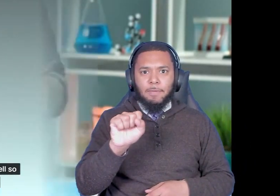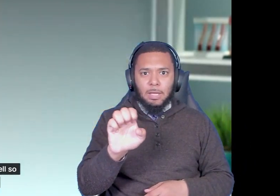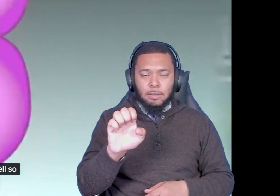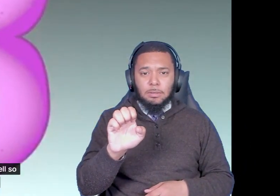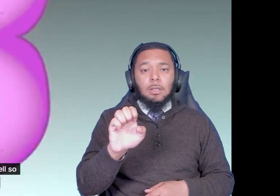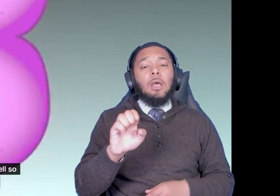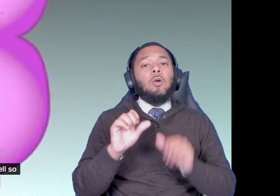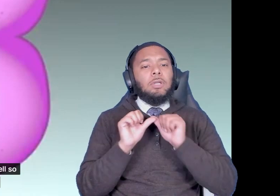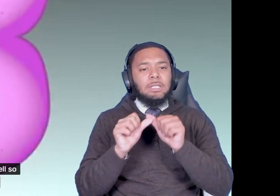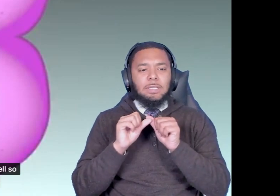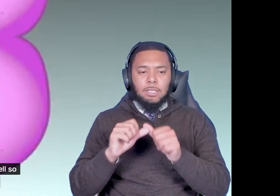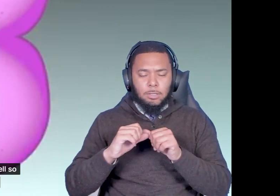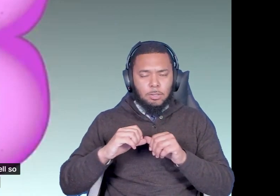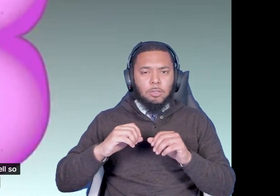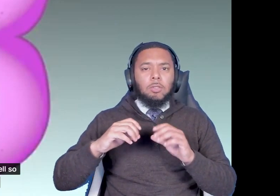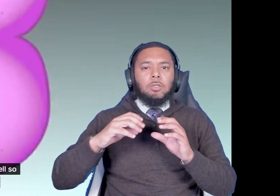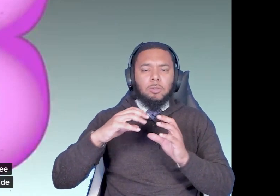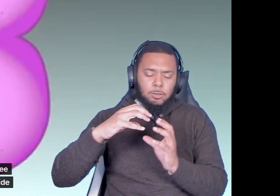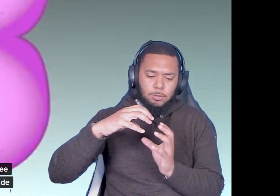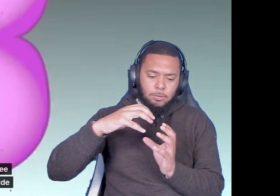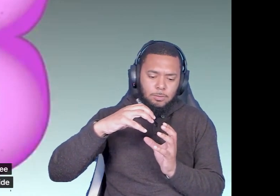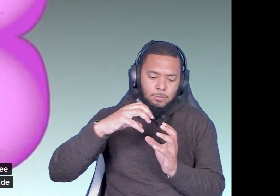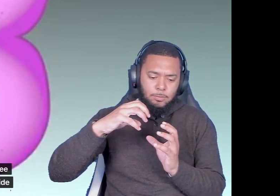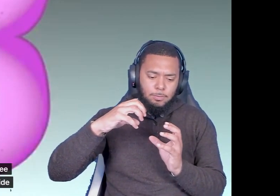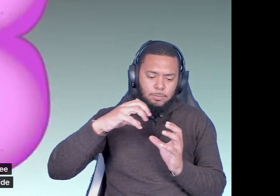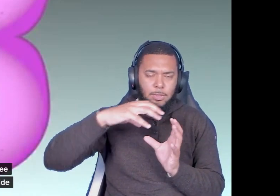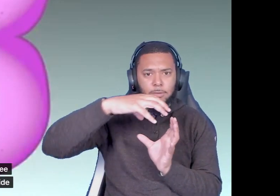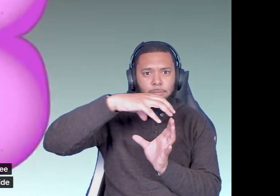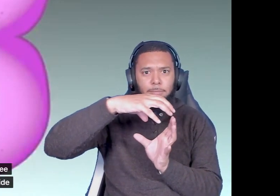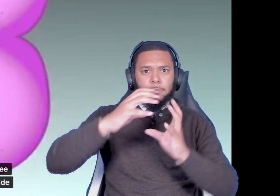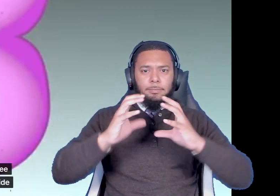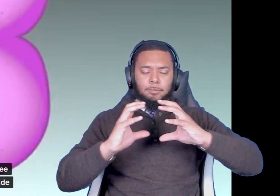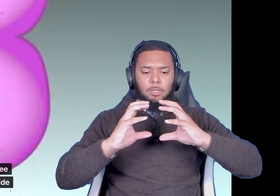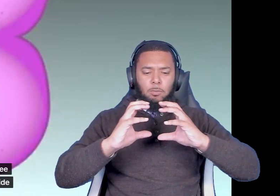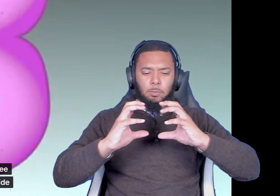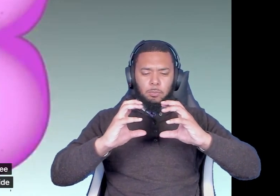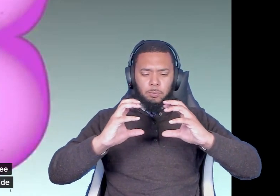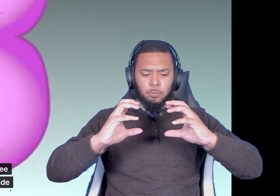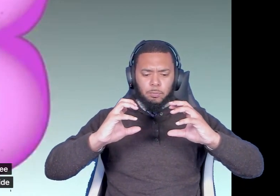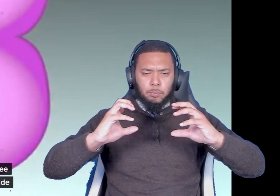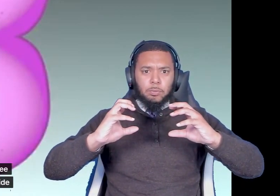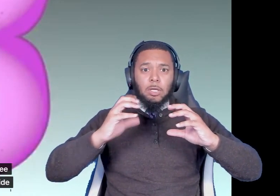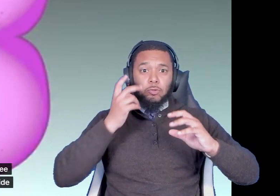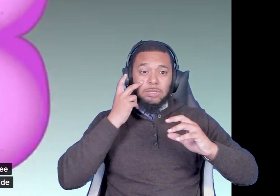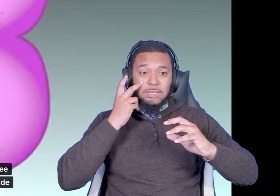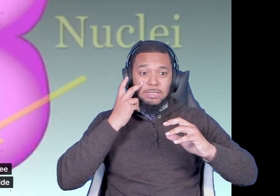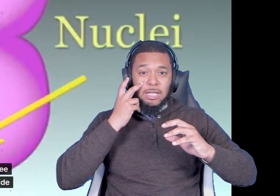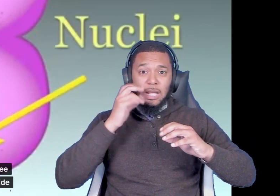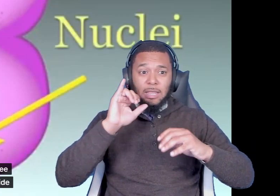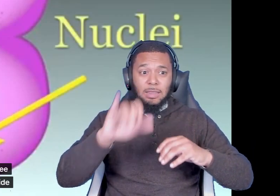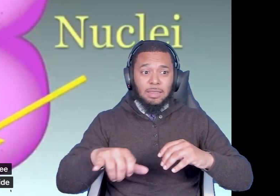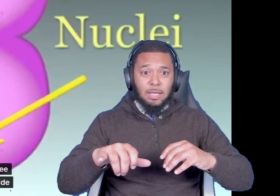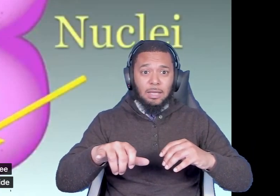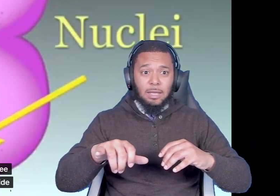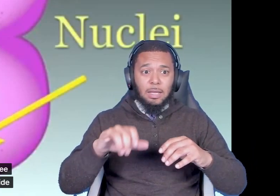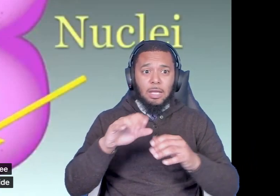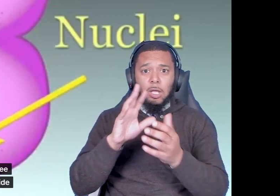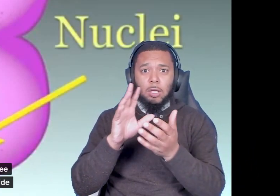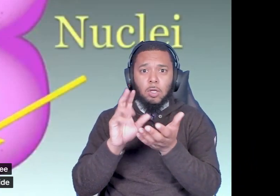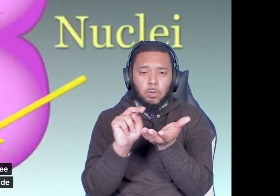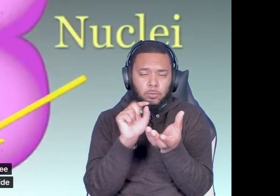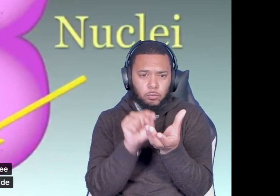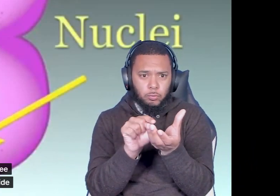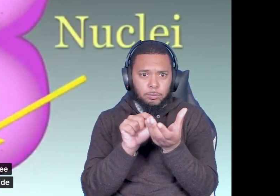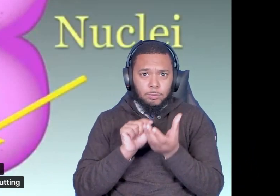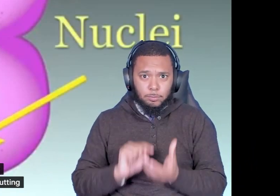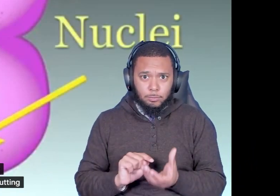the cell, so the cell is going to get a little bit longer. We're starting to see the formation of nuclei